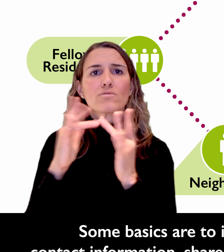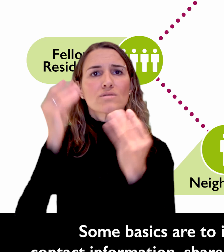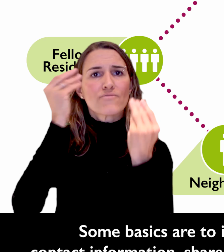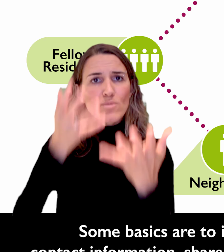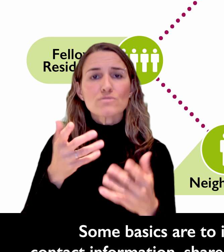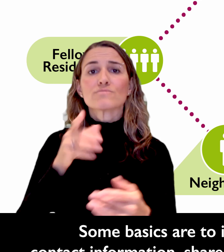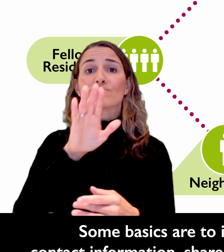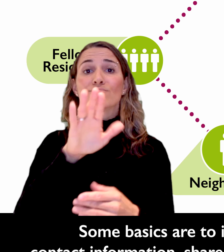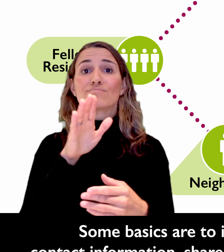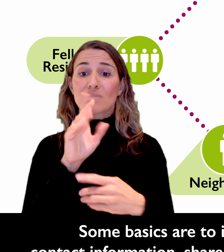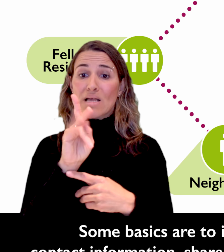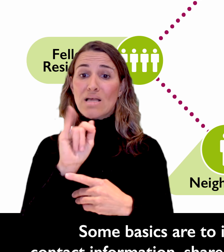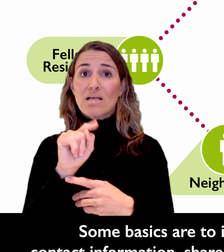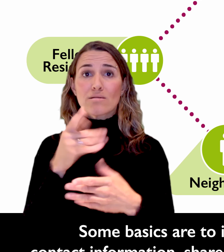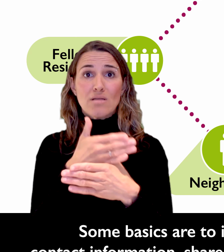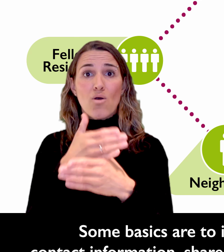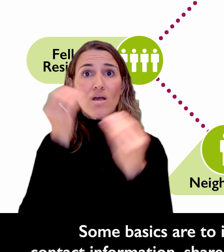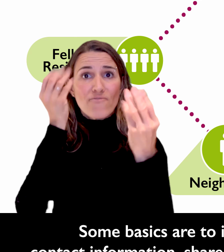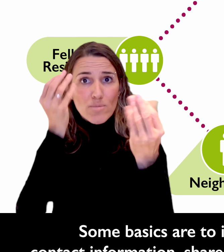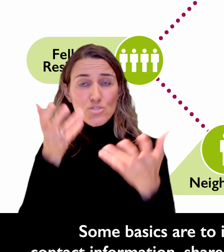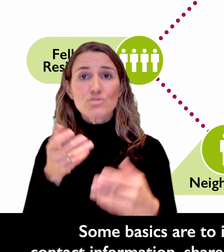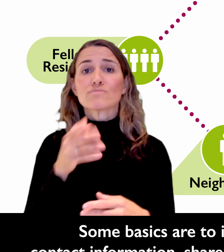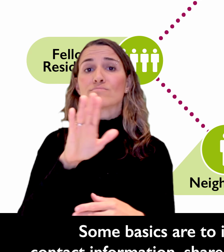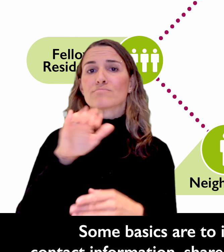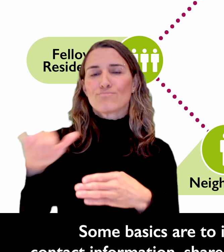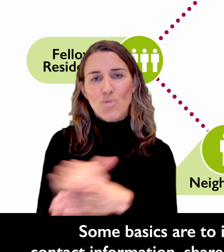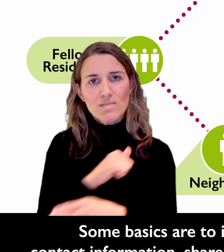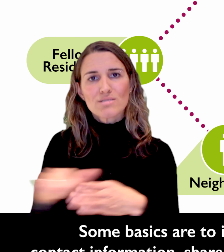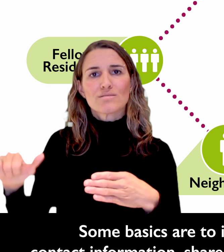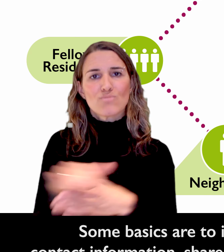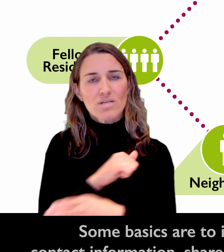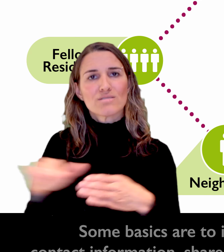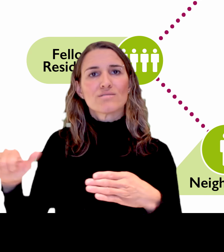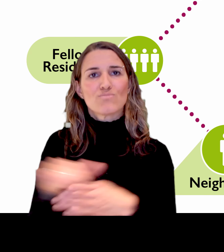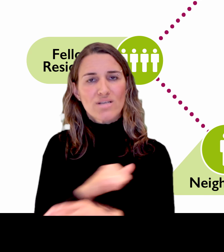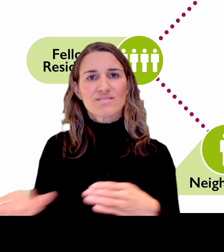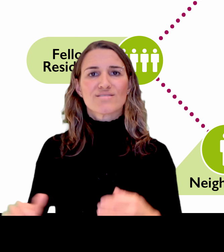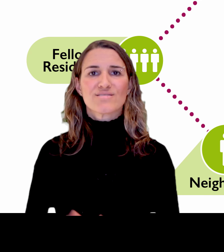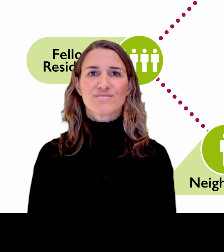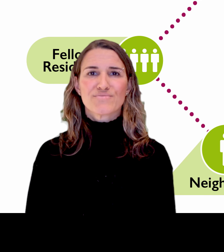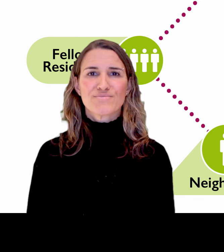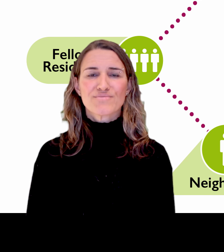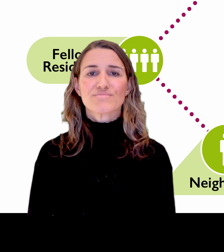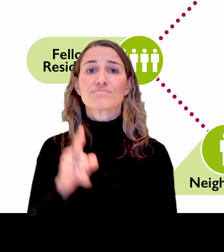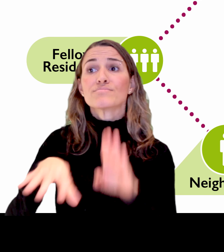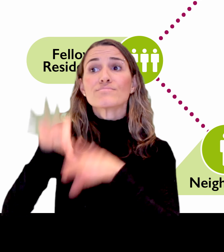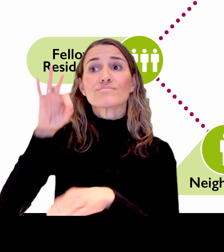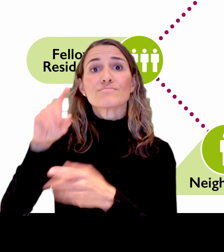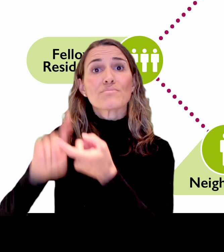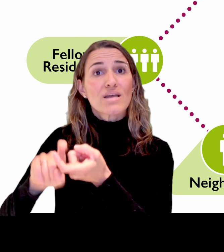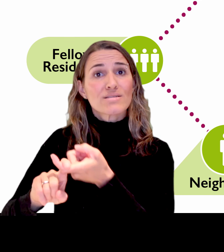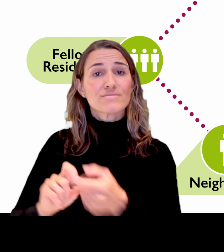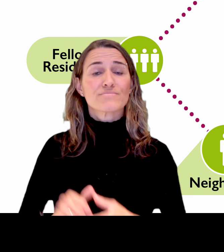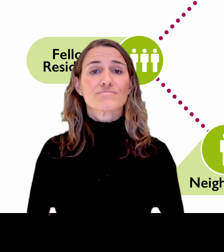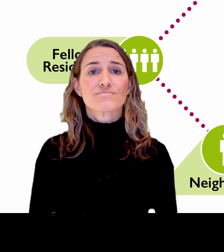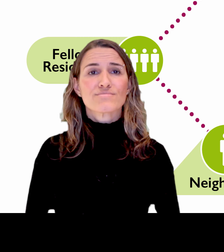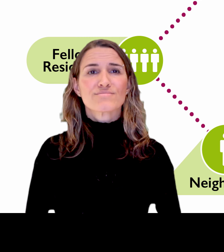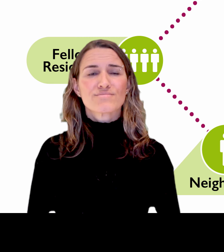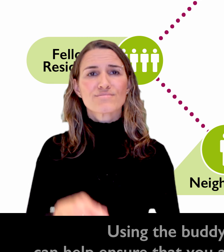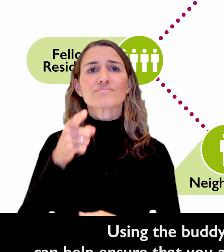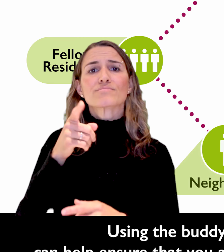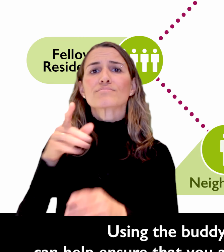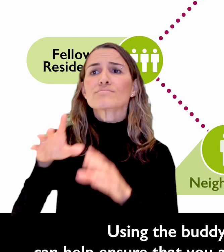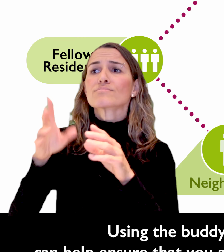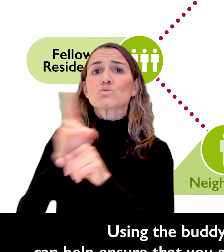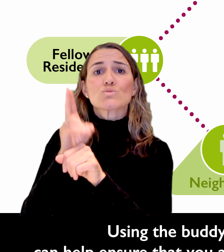every member of your support network and set up a chain of communication to stay connected. Consider how your network can get in touch